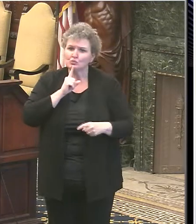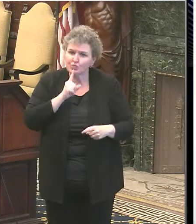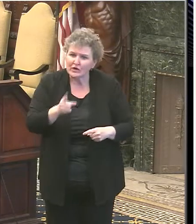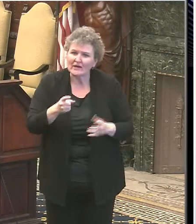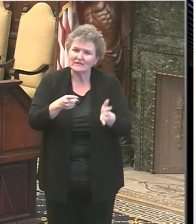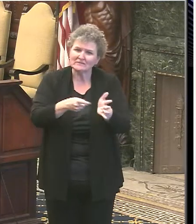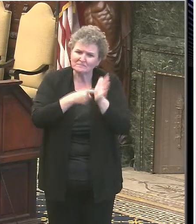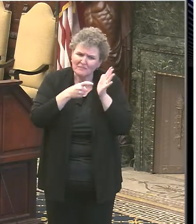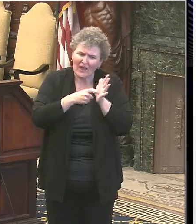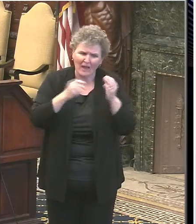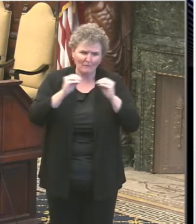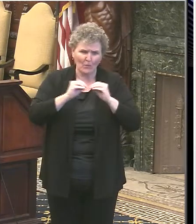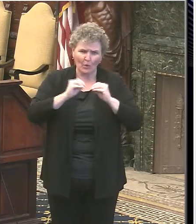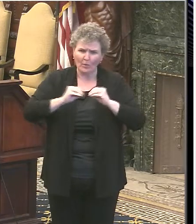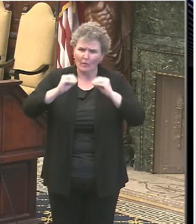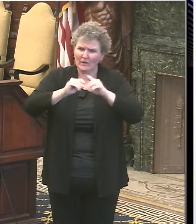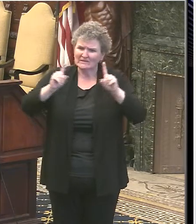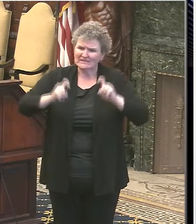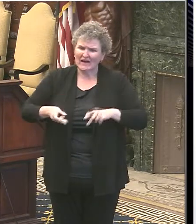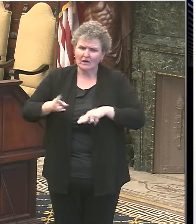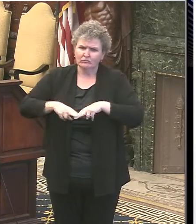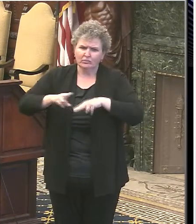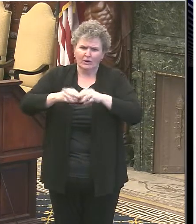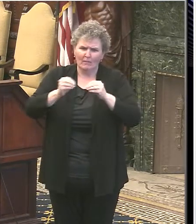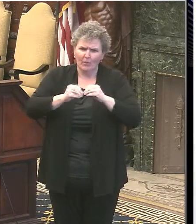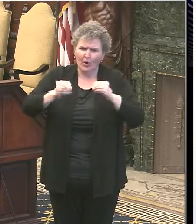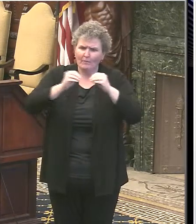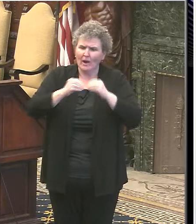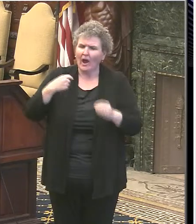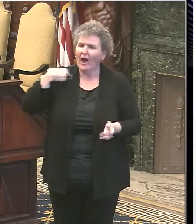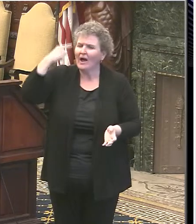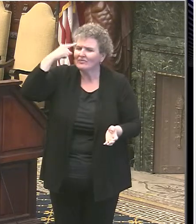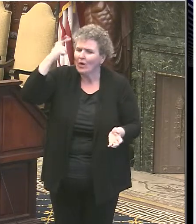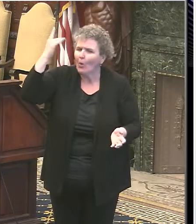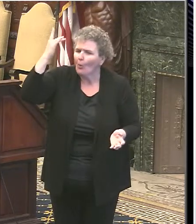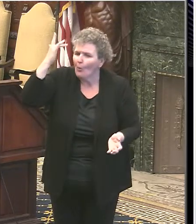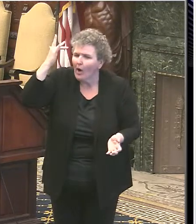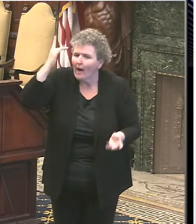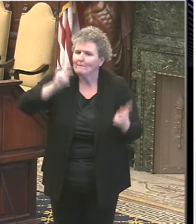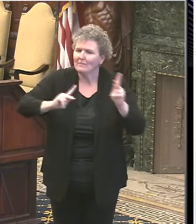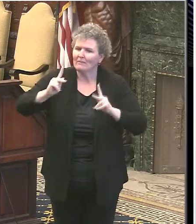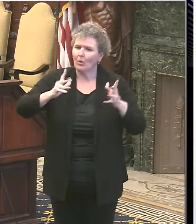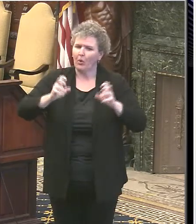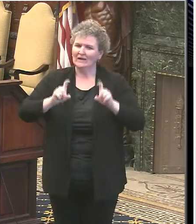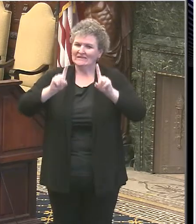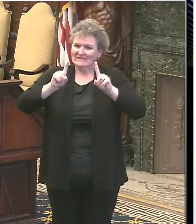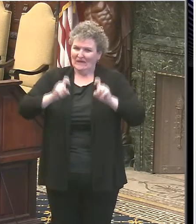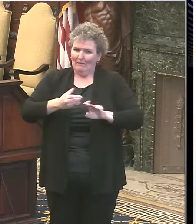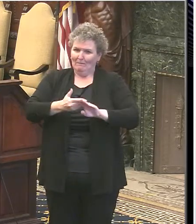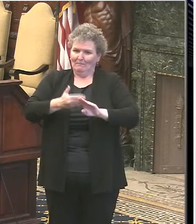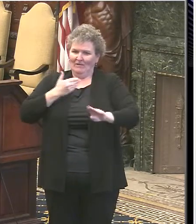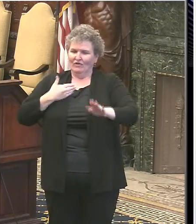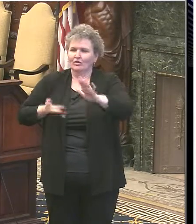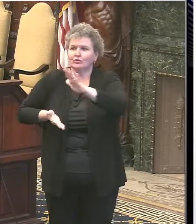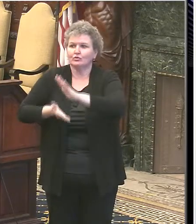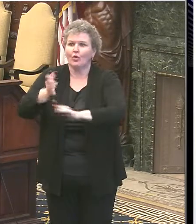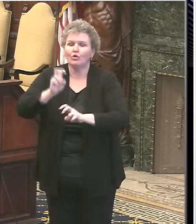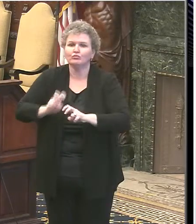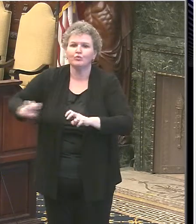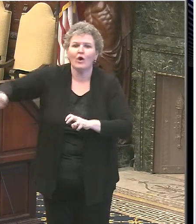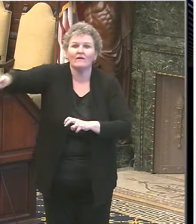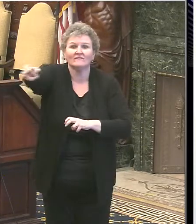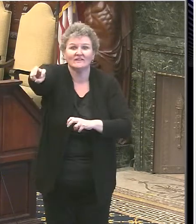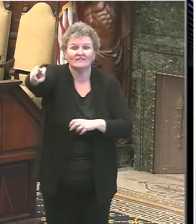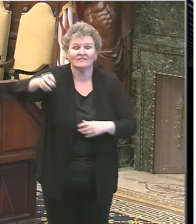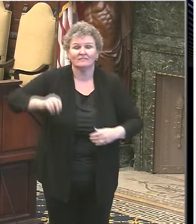right now, a big increased demand. We think a lot of that is people who want to be tested before they travel for the holidays. But because of that, some of